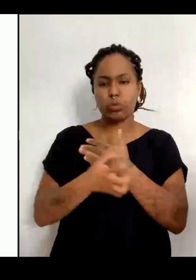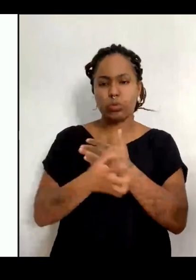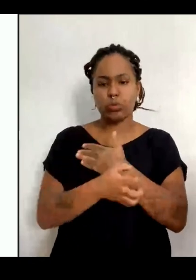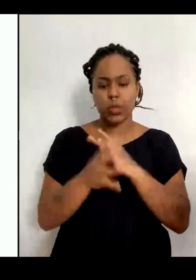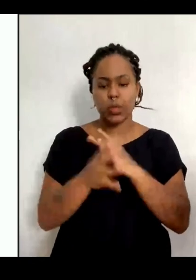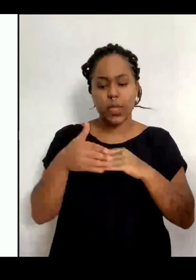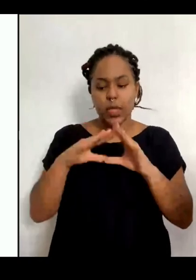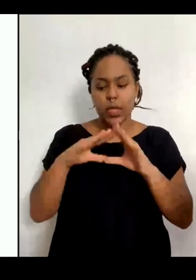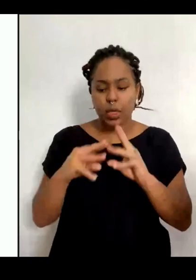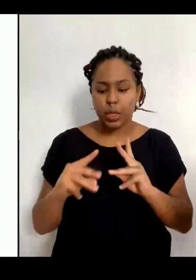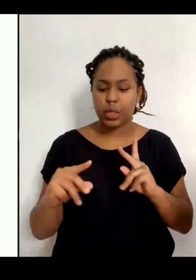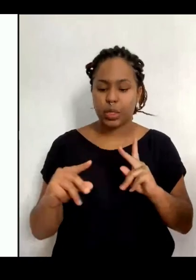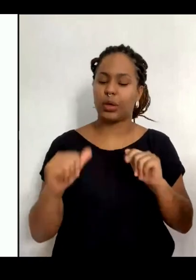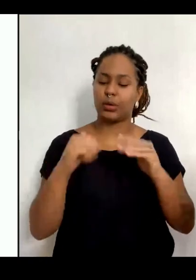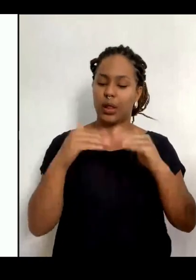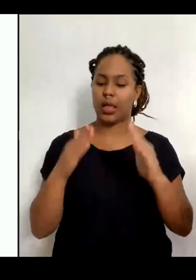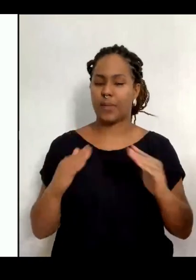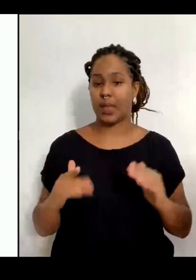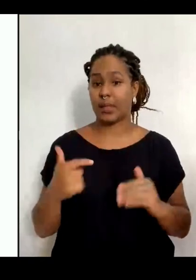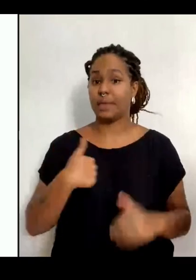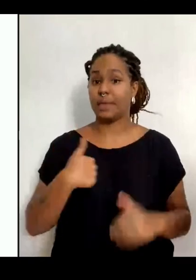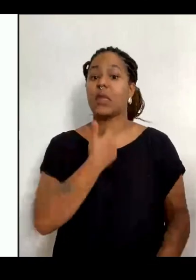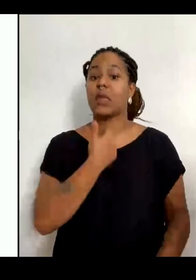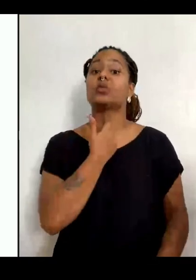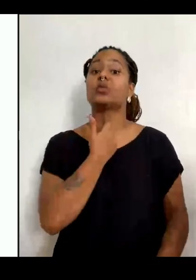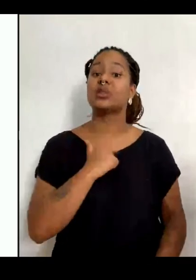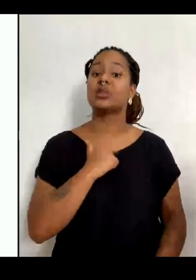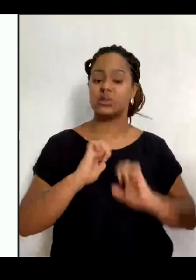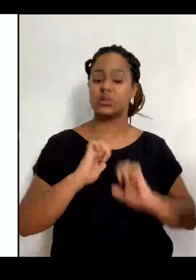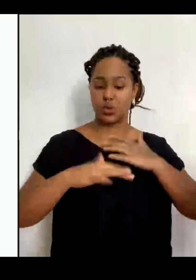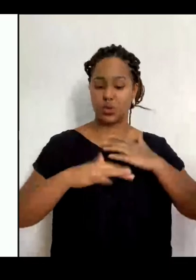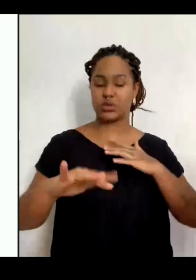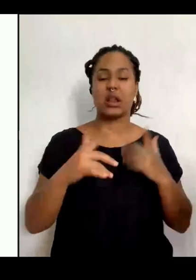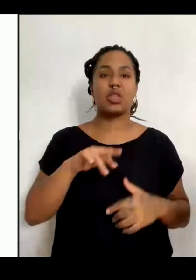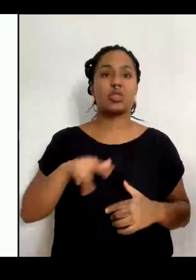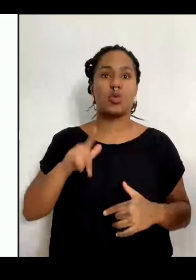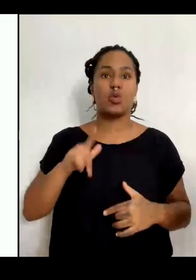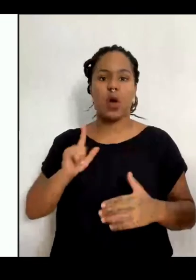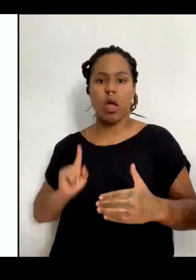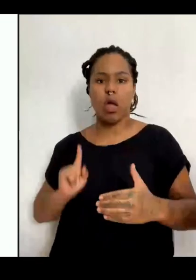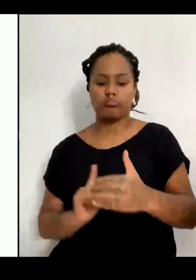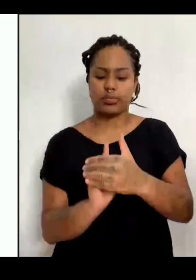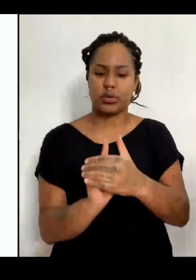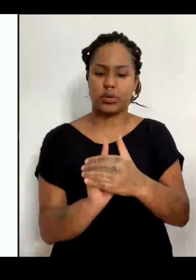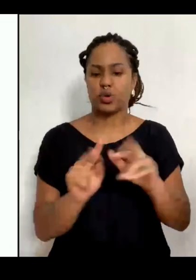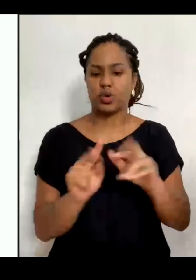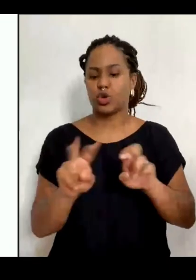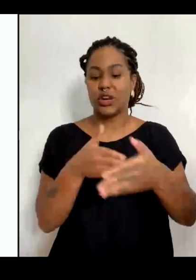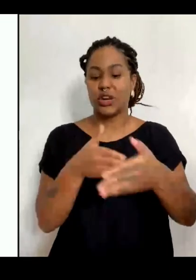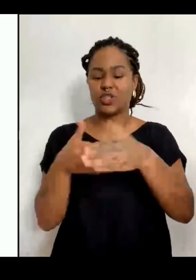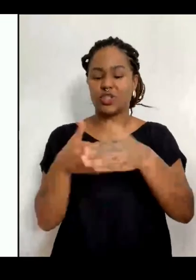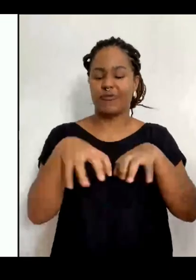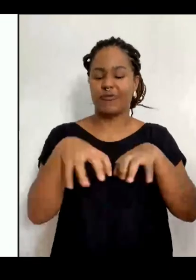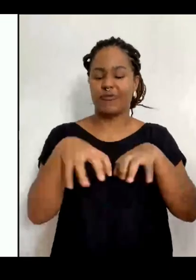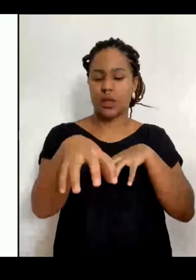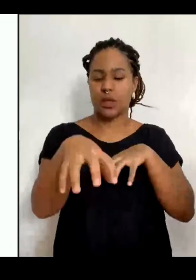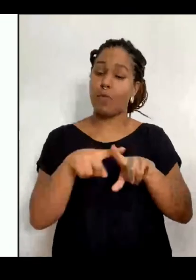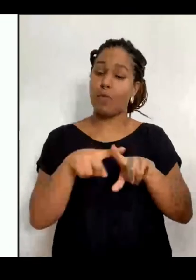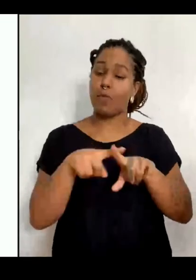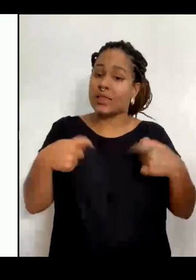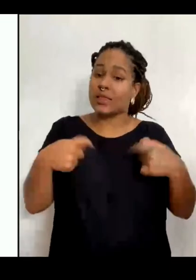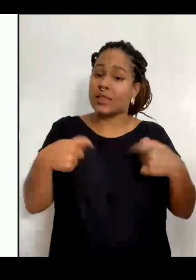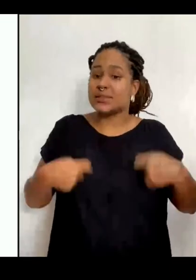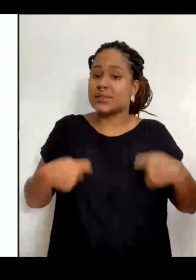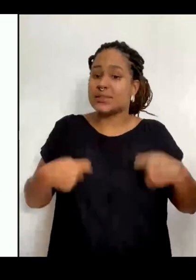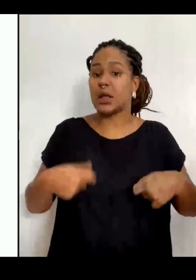perhaps this is the moment to State the obvious we all depend on the ocean for survival on an oceanic erotics